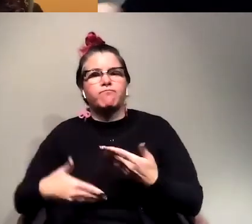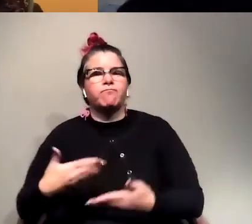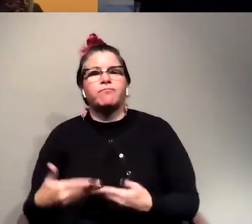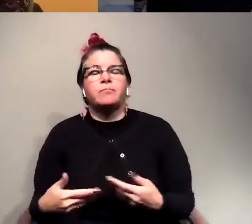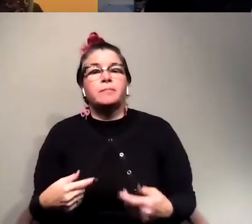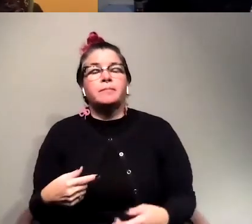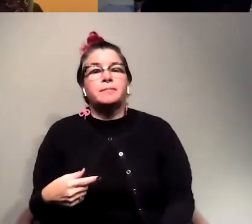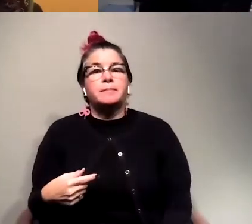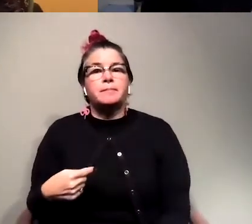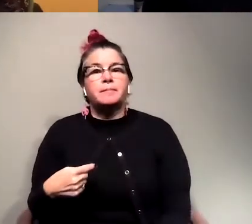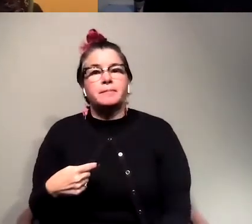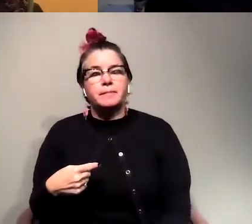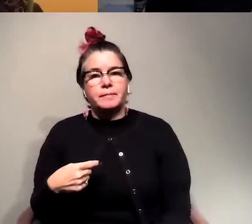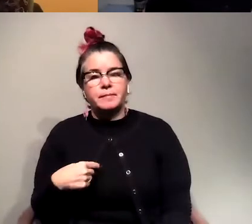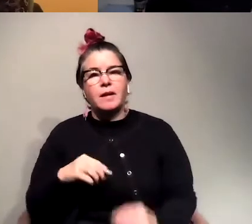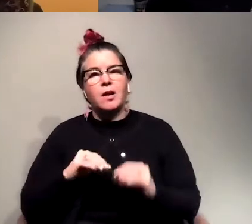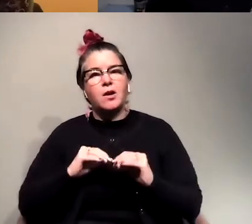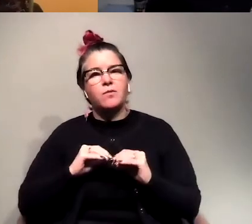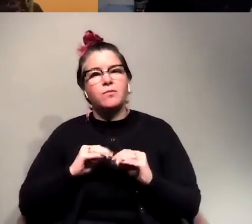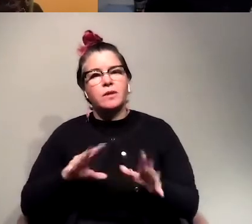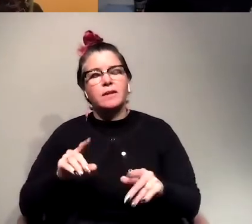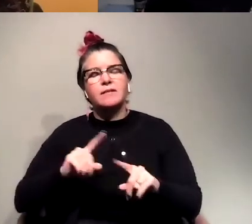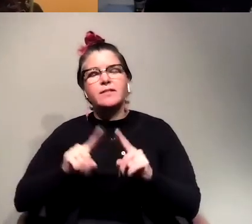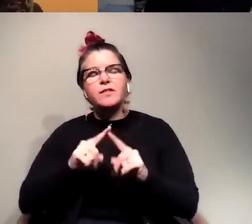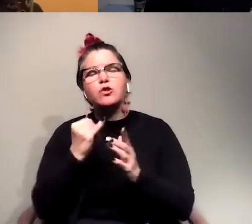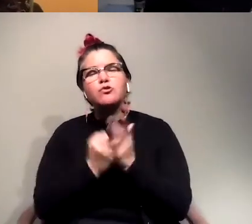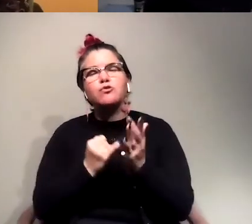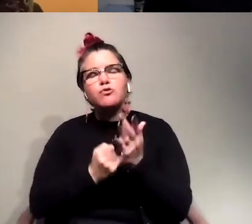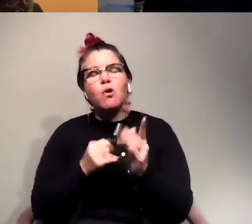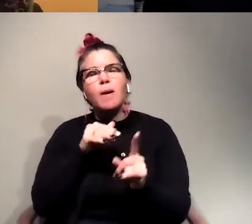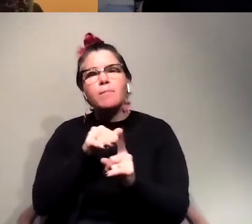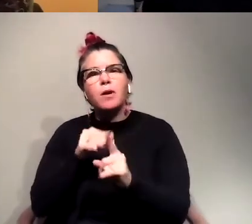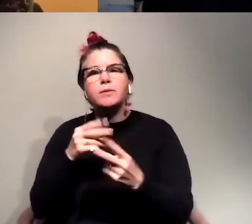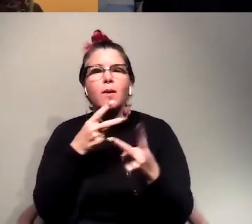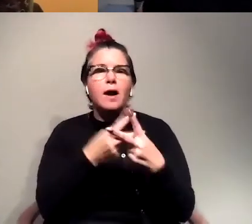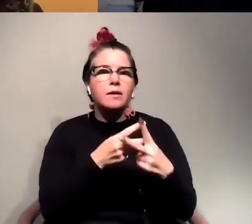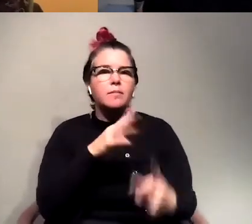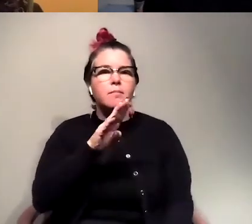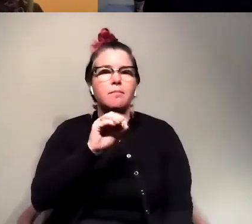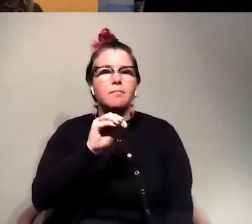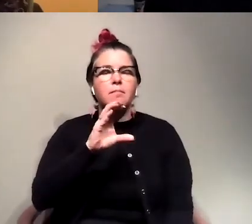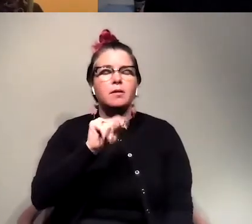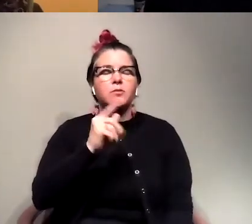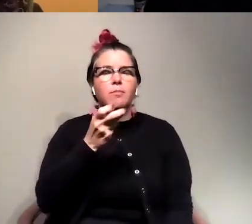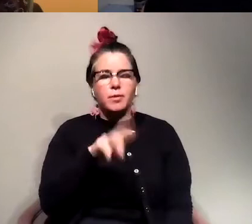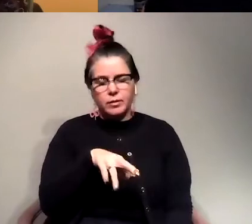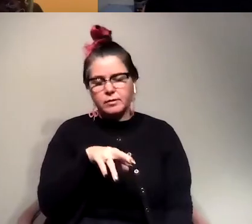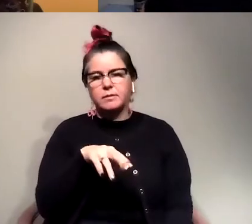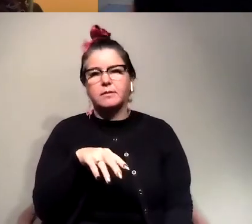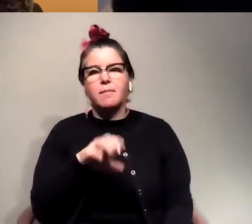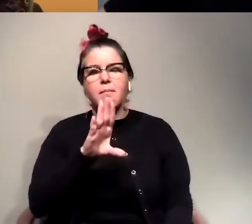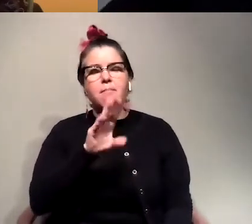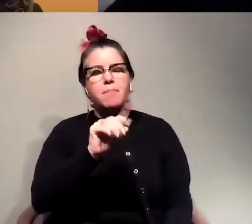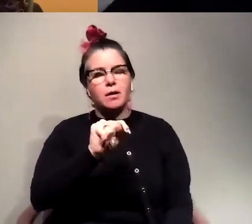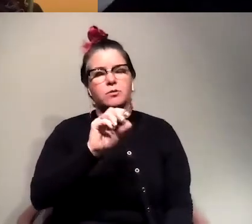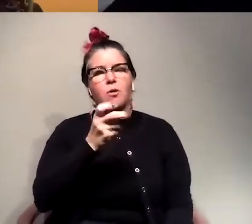have released a bunch of drawing prompts. So hashtag Bottober is a sort of October